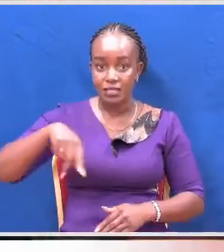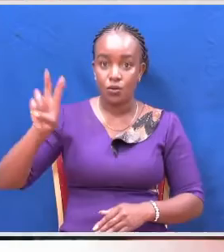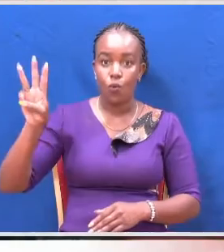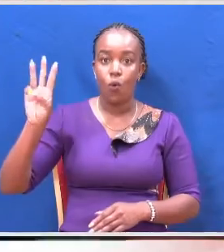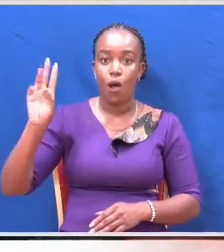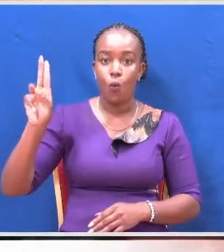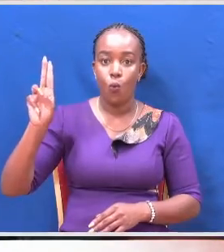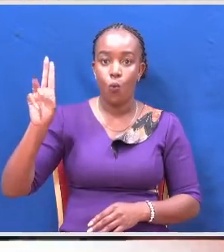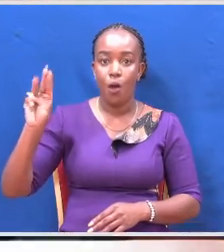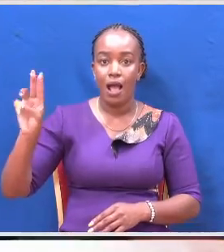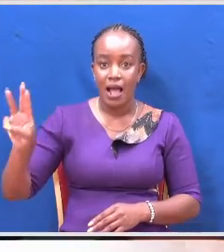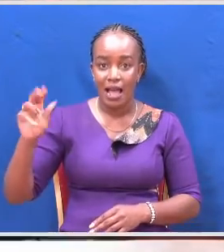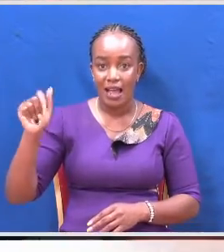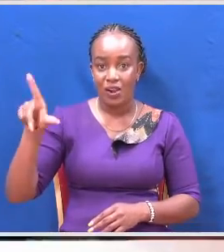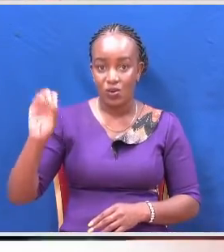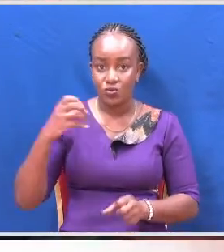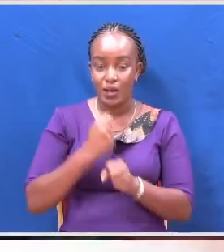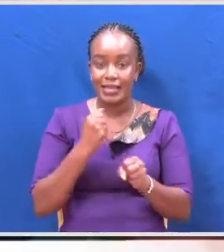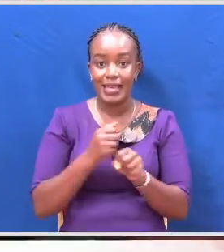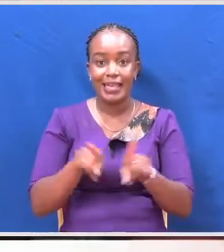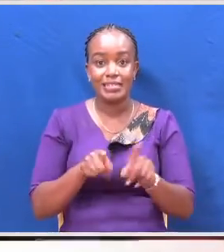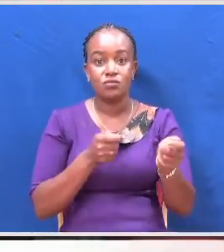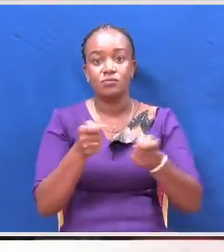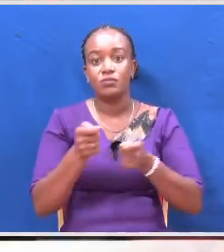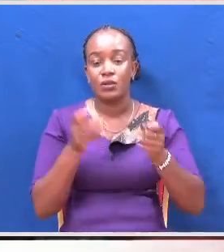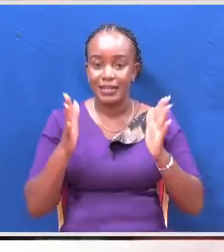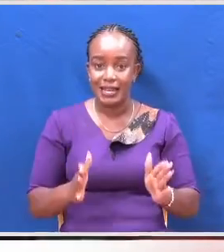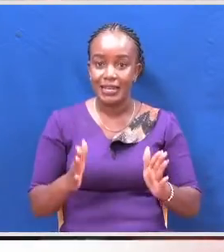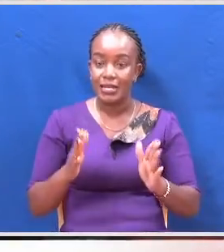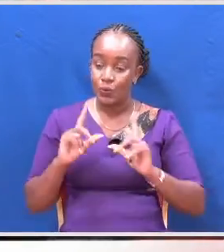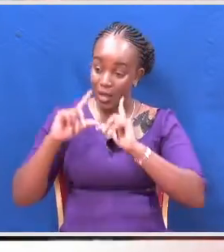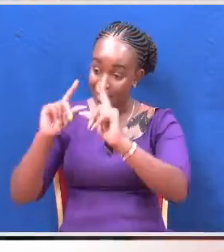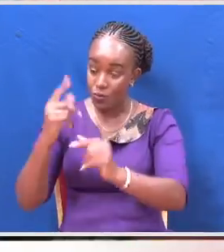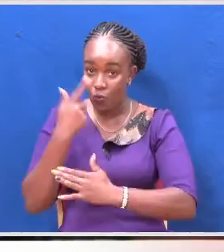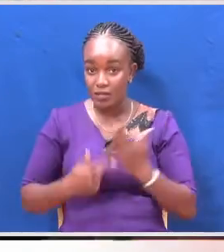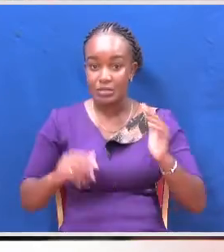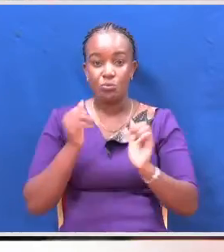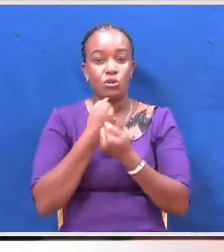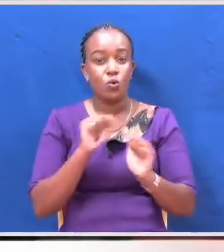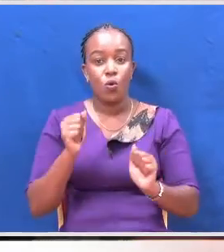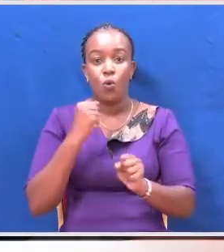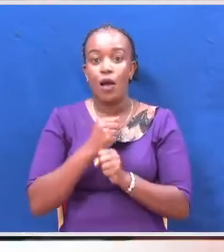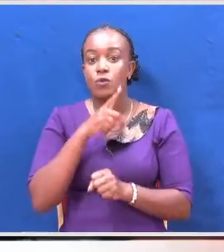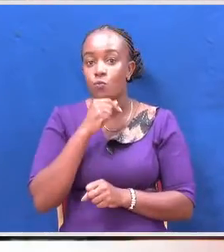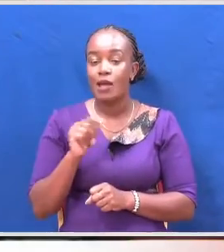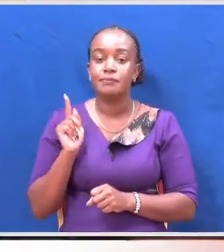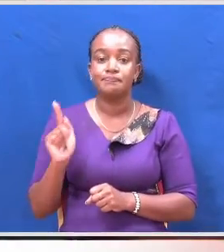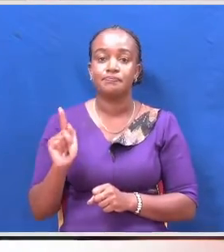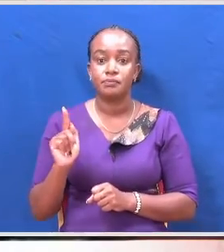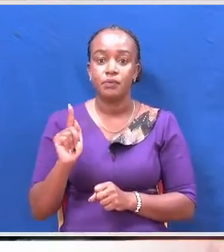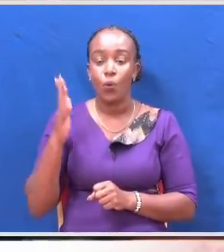coordinator. And we want to tell you today that we cannot work with Mr. Eliud Owalo following these reasons. Number